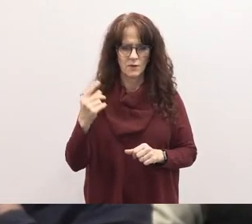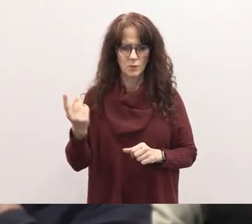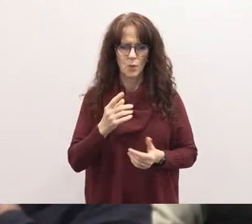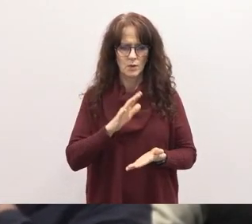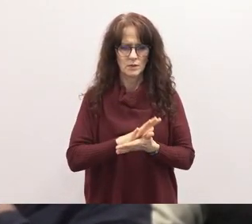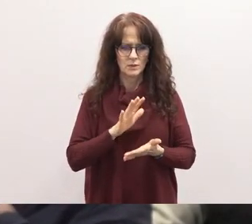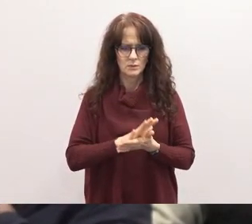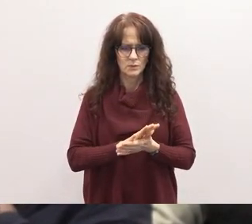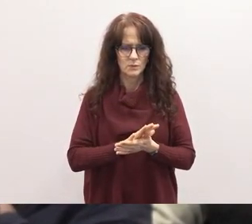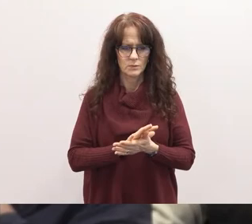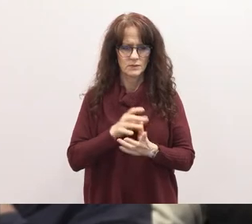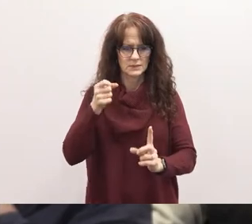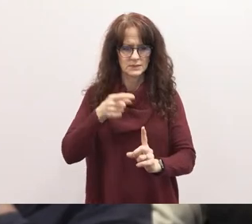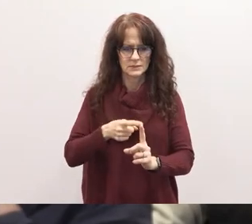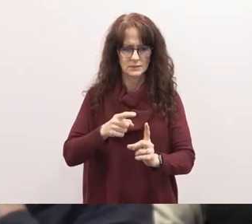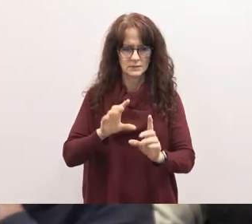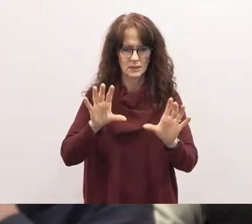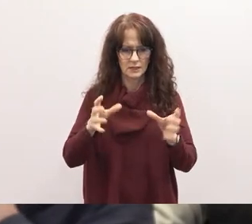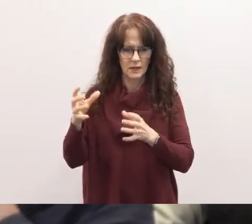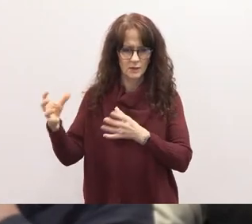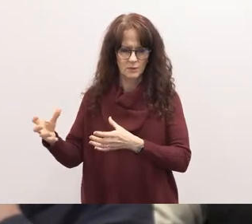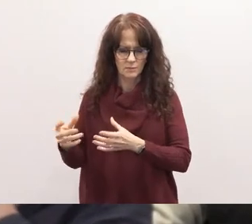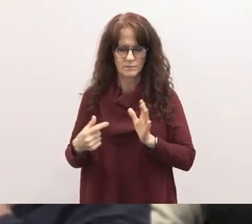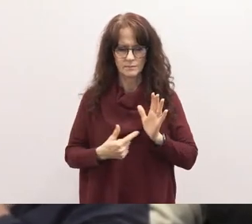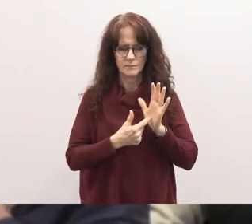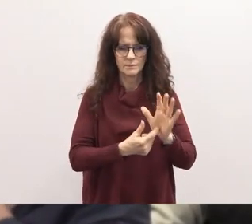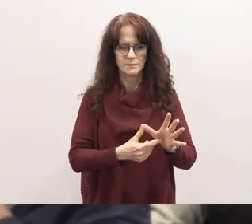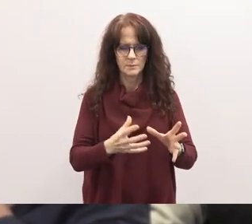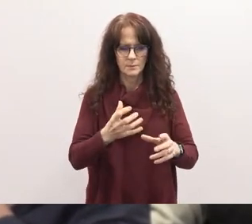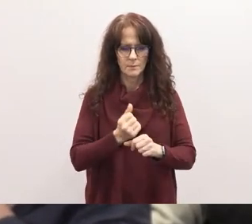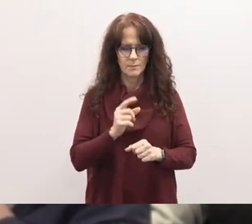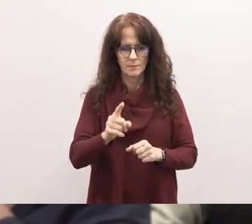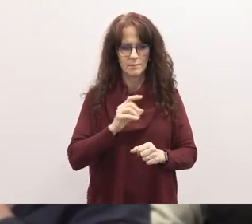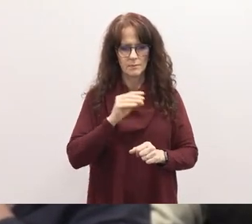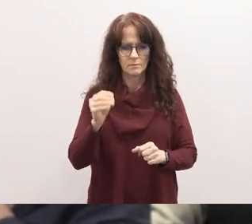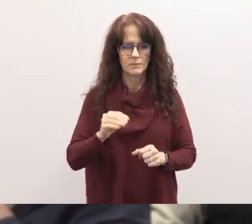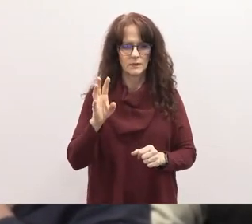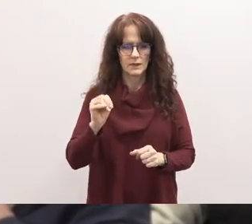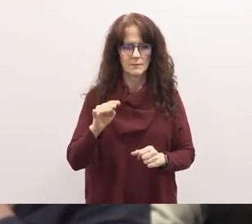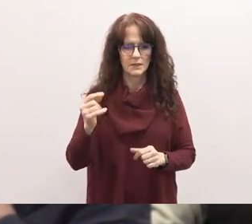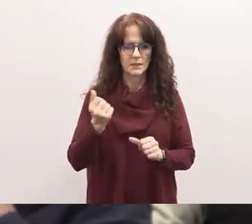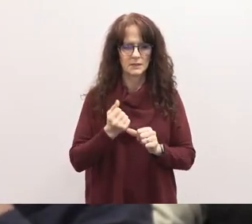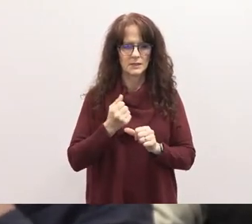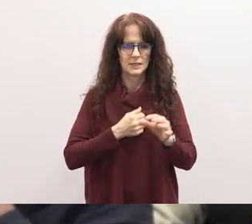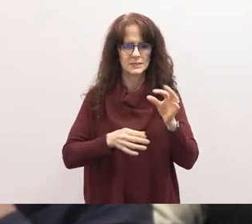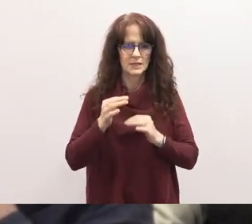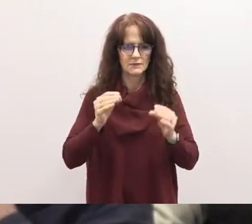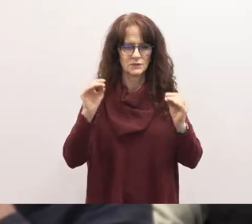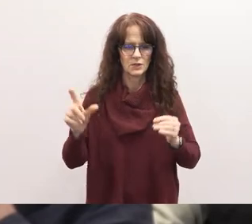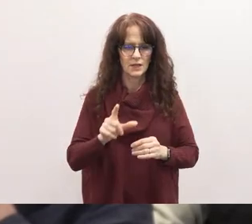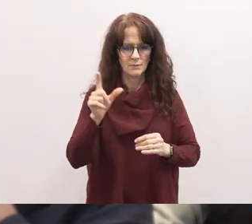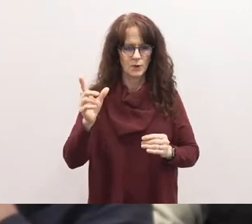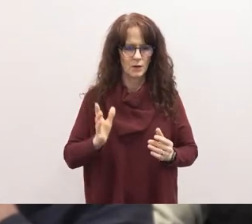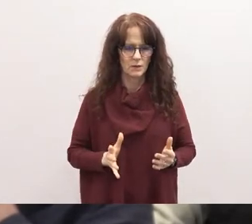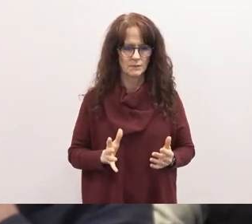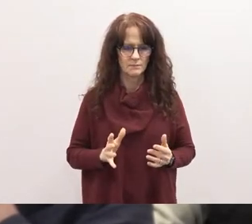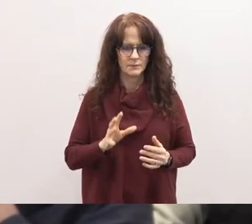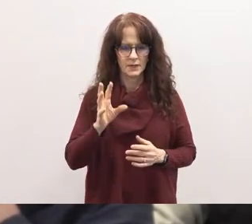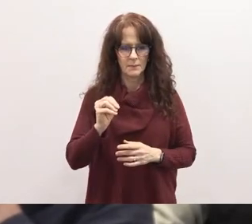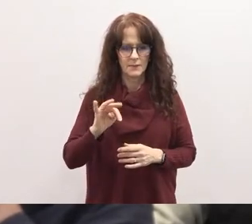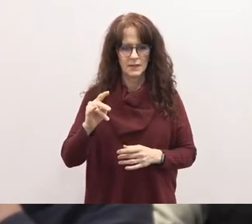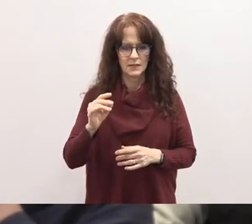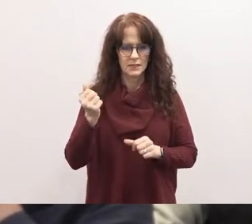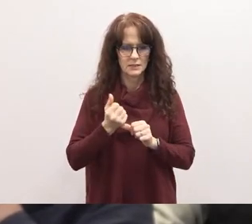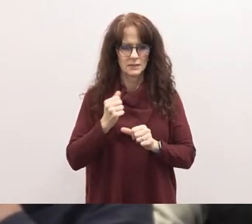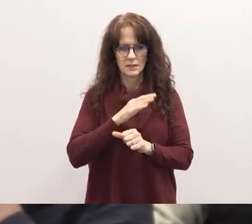school in the specific category of the new formula, which designates that we receive 100% media assistant instead of a teacher librarian. A media assistant has